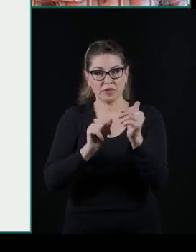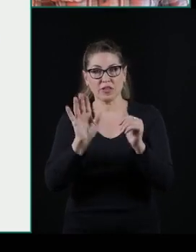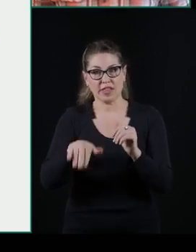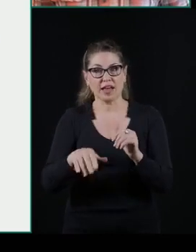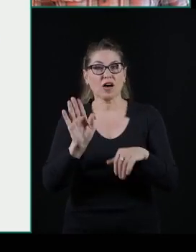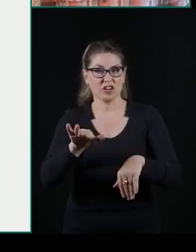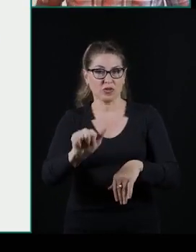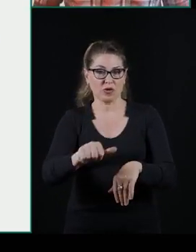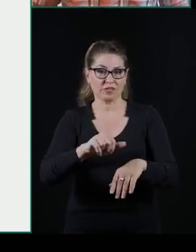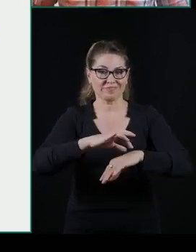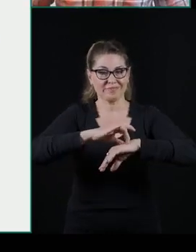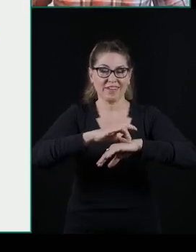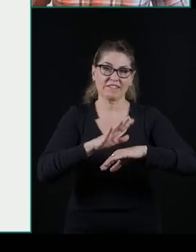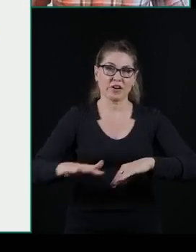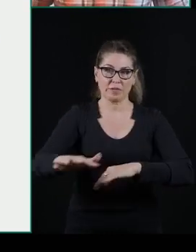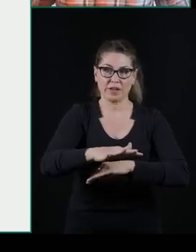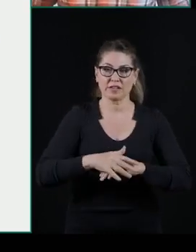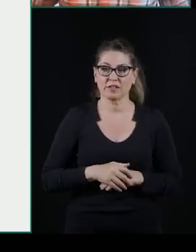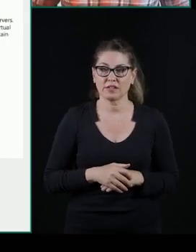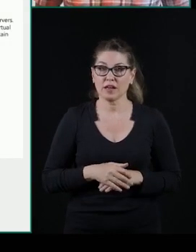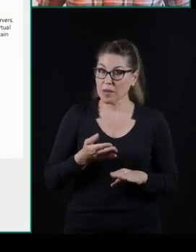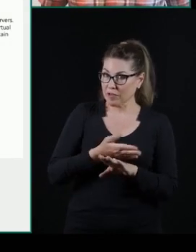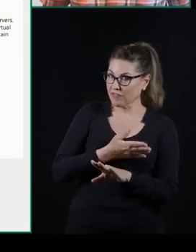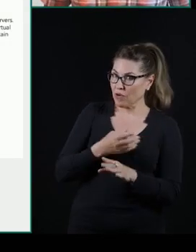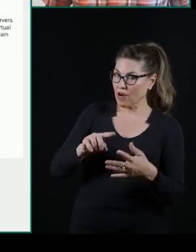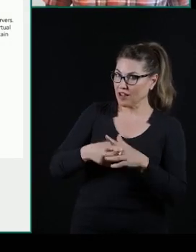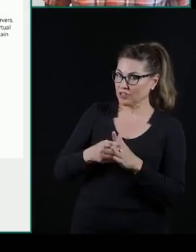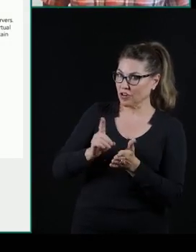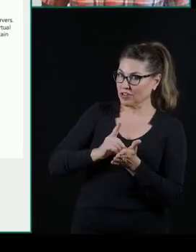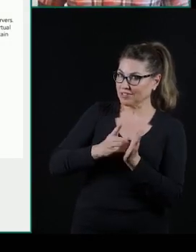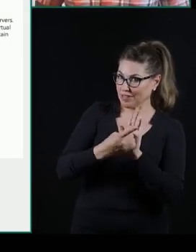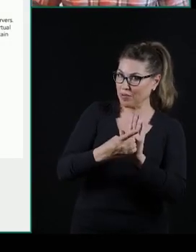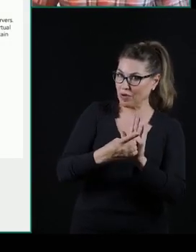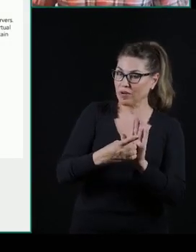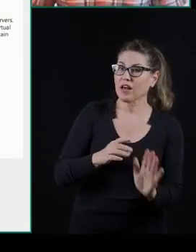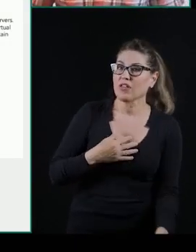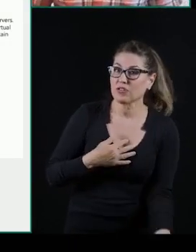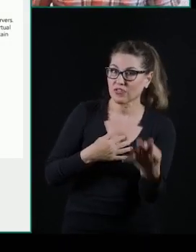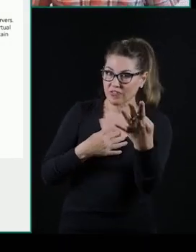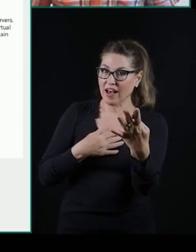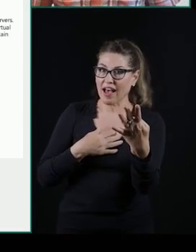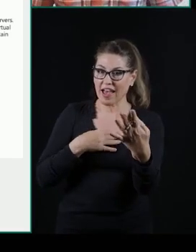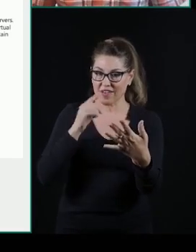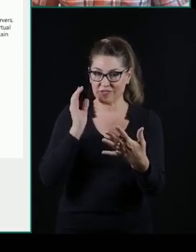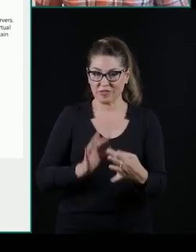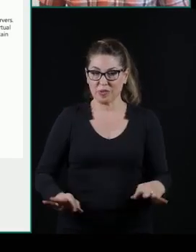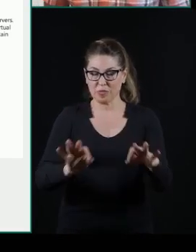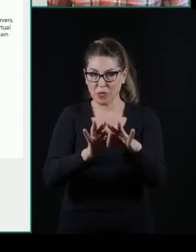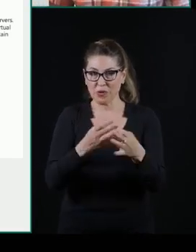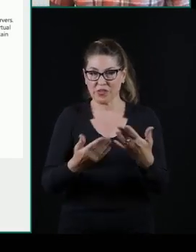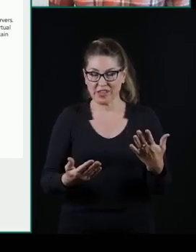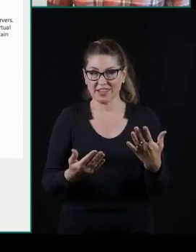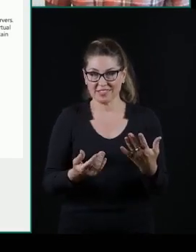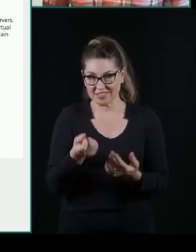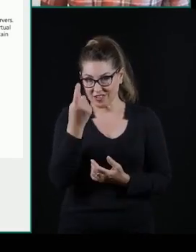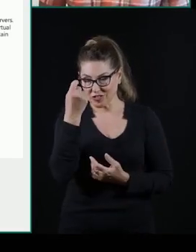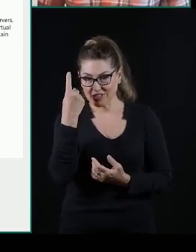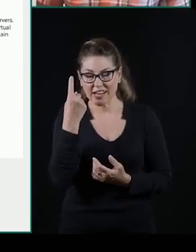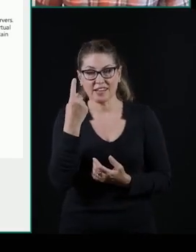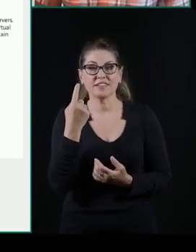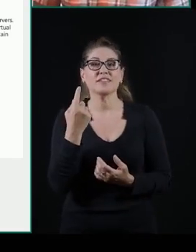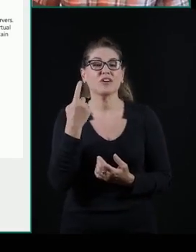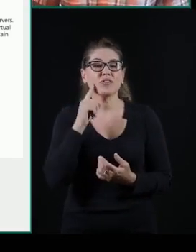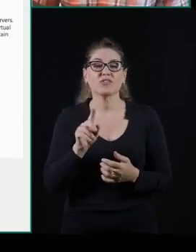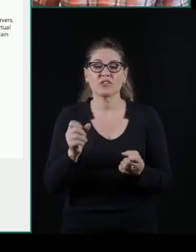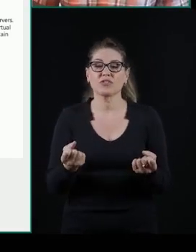environment. Before we jump into the demo, there are 5 key concepts worth mentioning to fully grasp the PlayFab